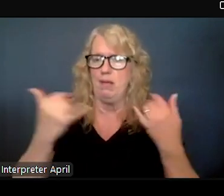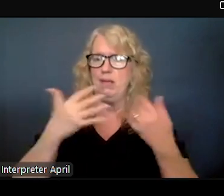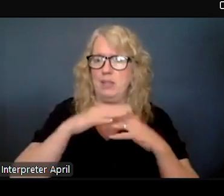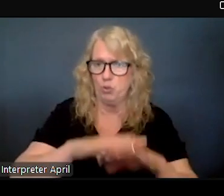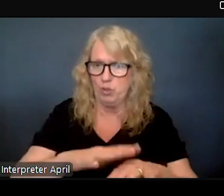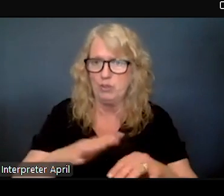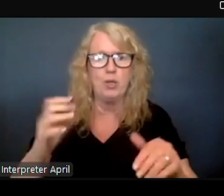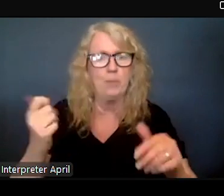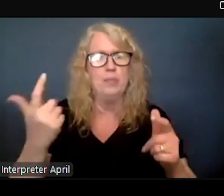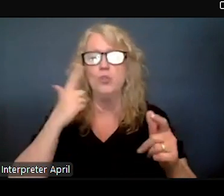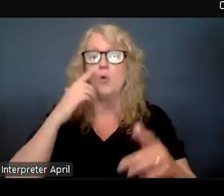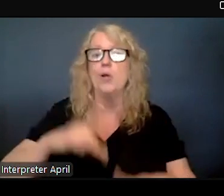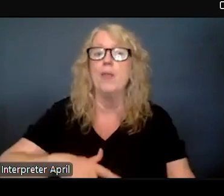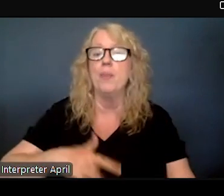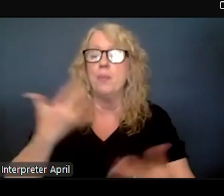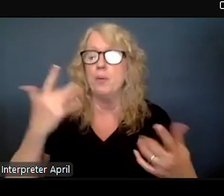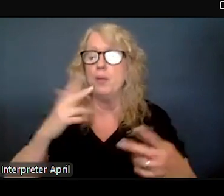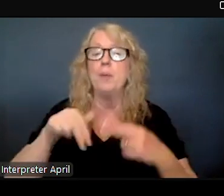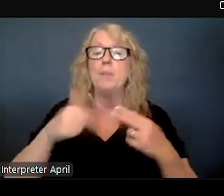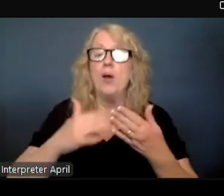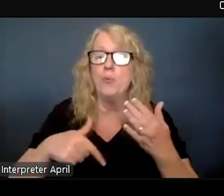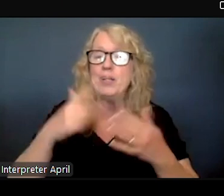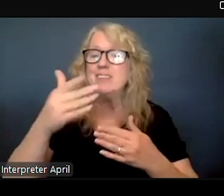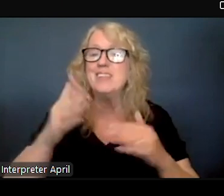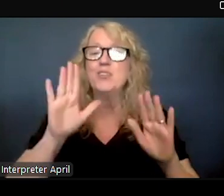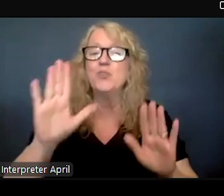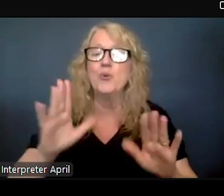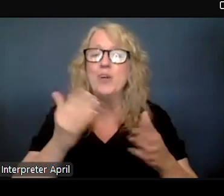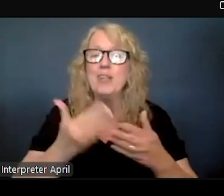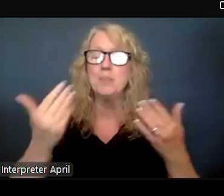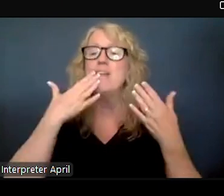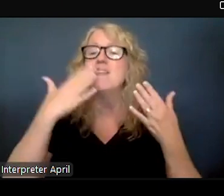So super thrilled about what's coming. Great